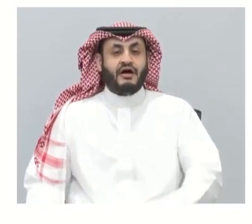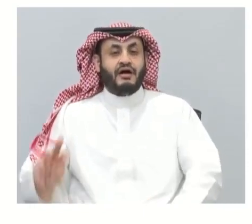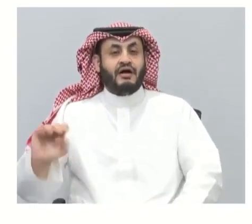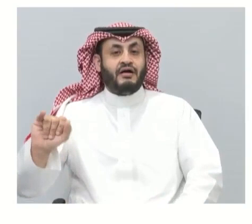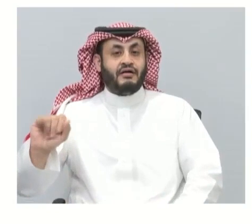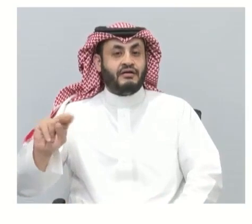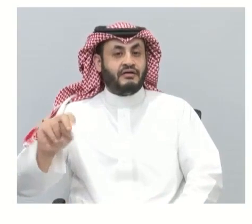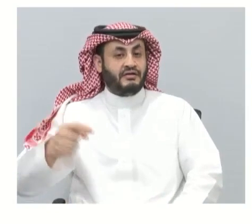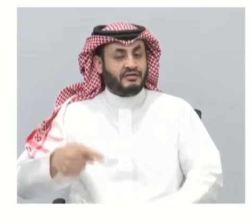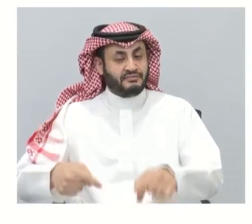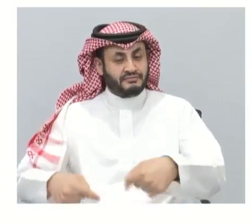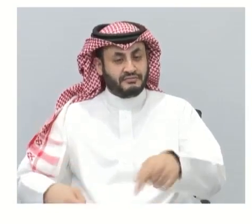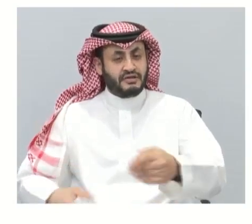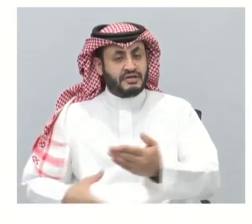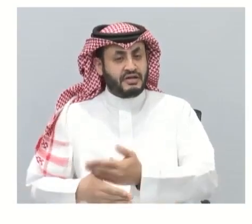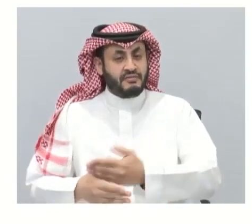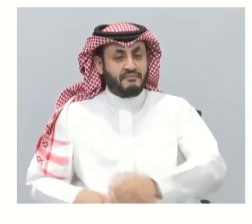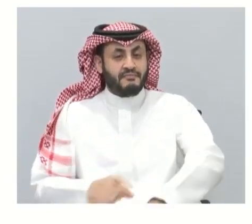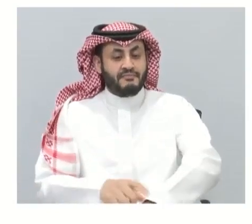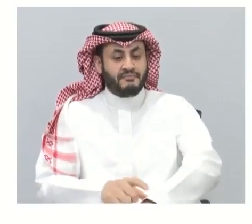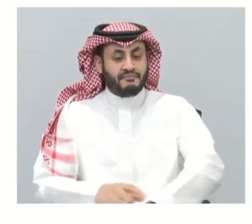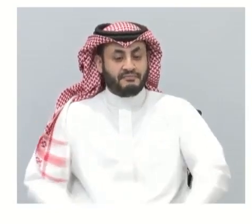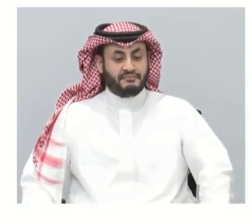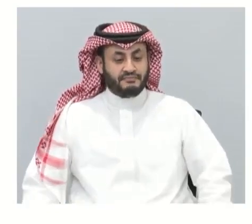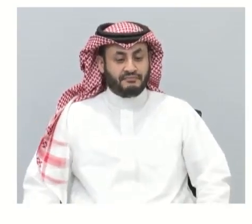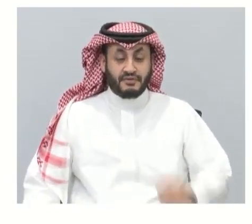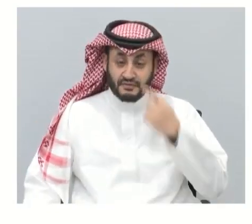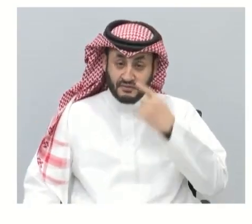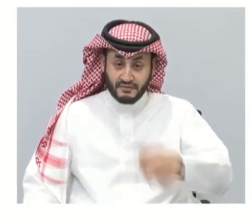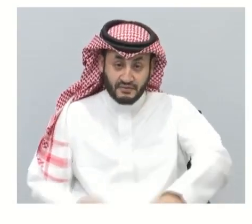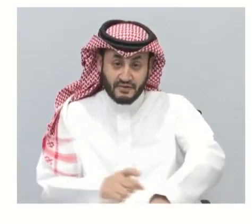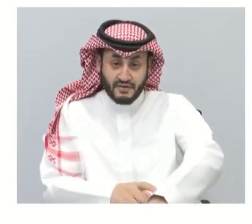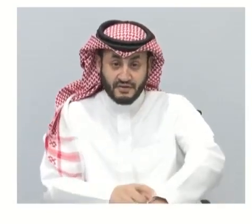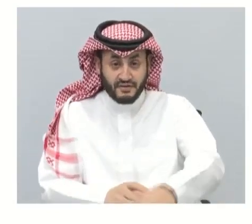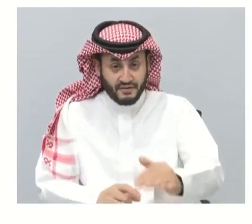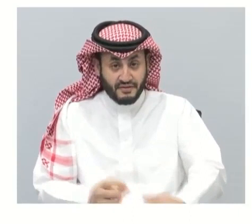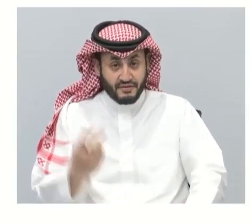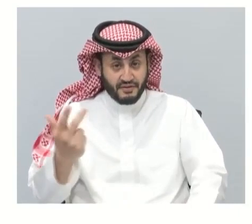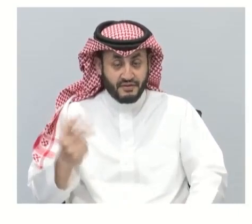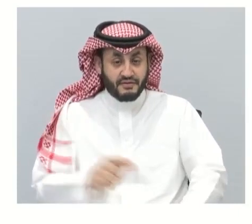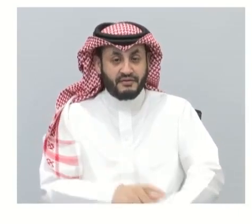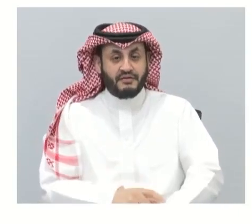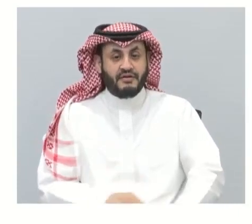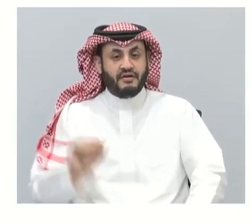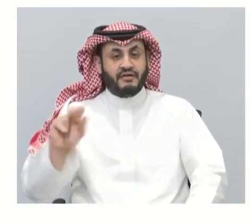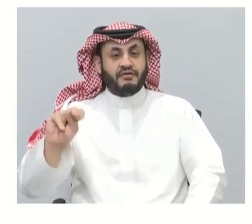the how long. How long you wait in a line? For 2 hours maybe, or 1 hour.